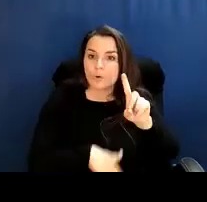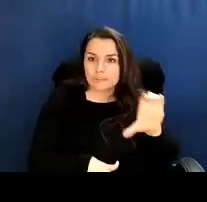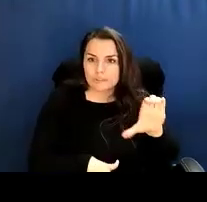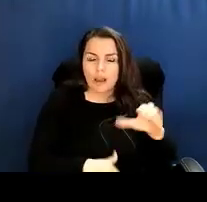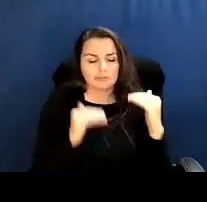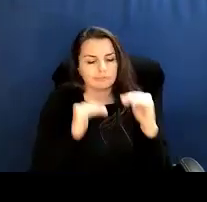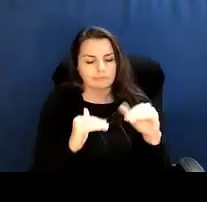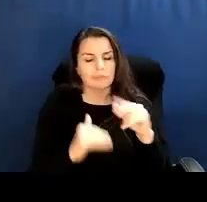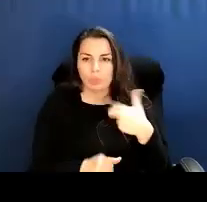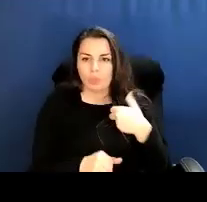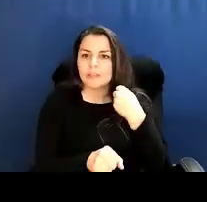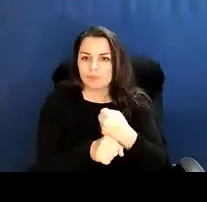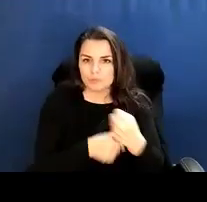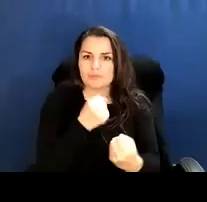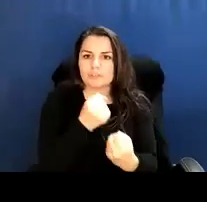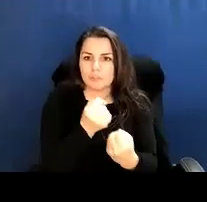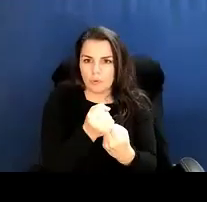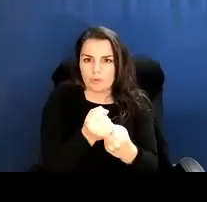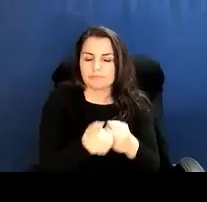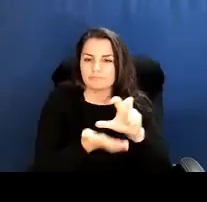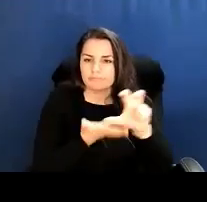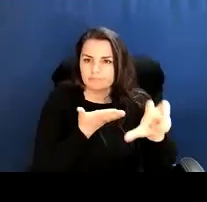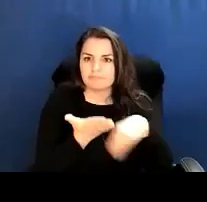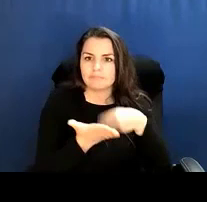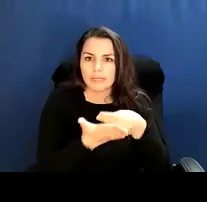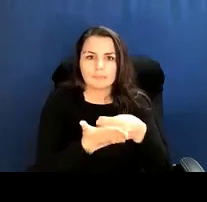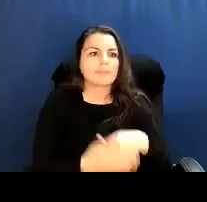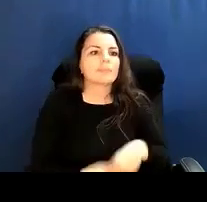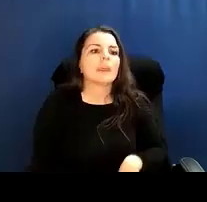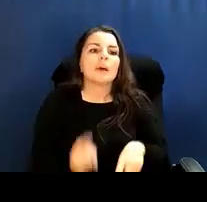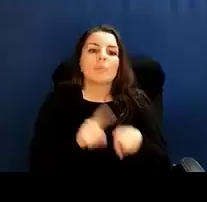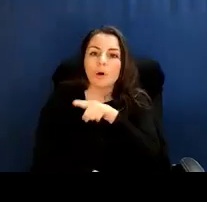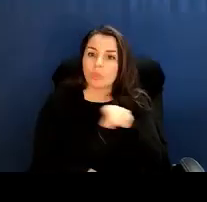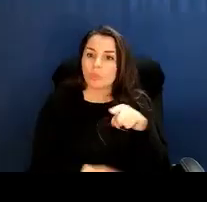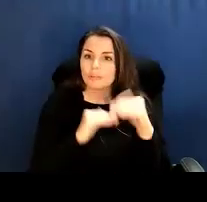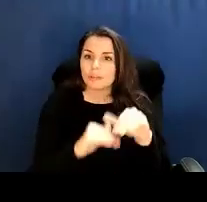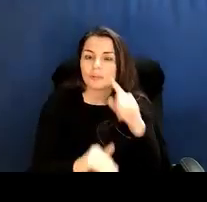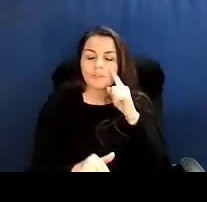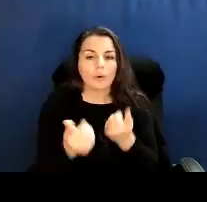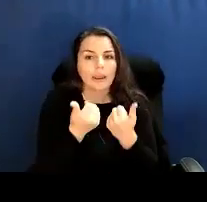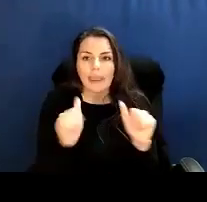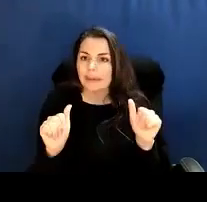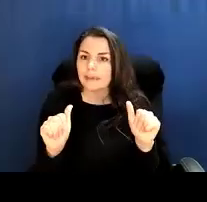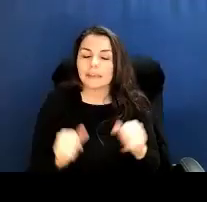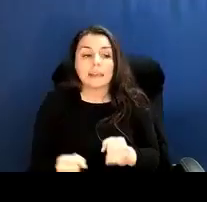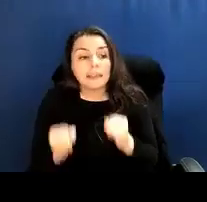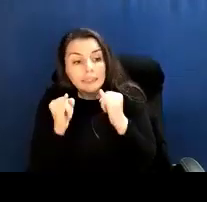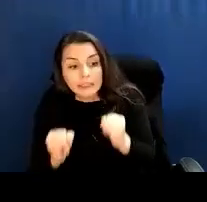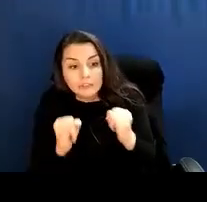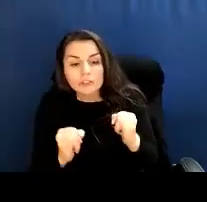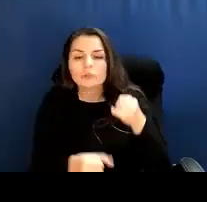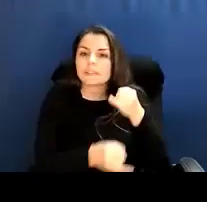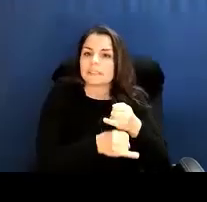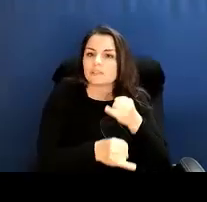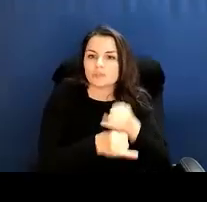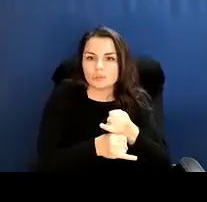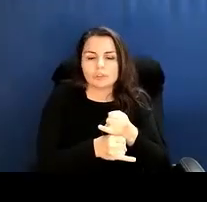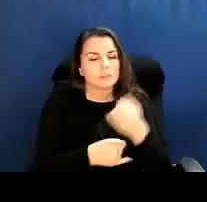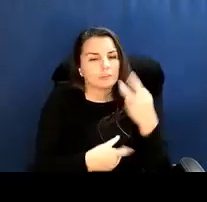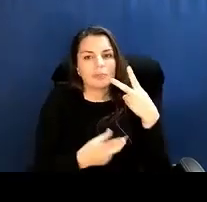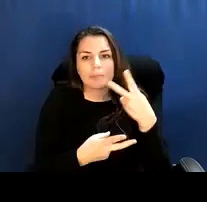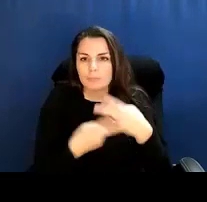those limits apply to any combination of individual and or institutional awards. So if somebody is